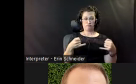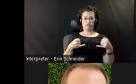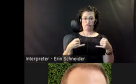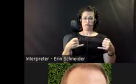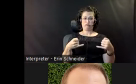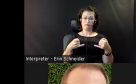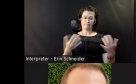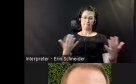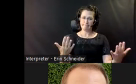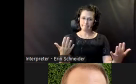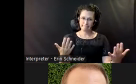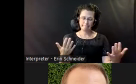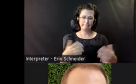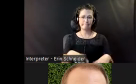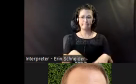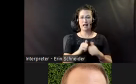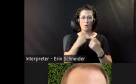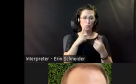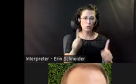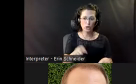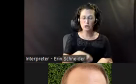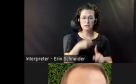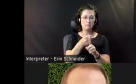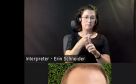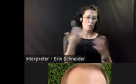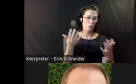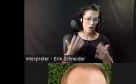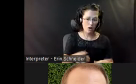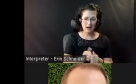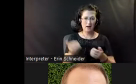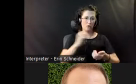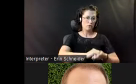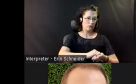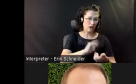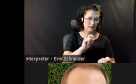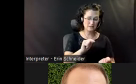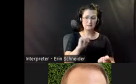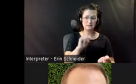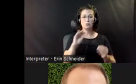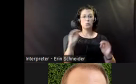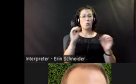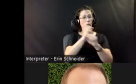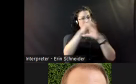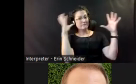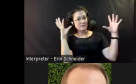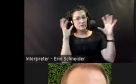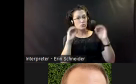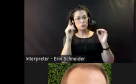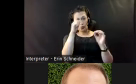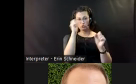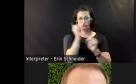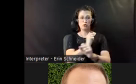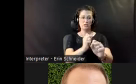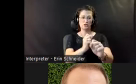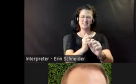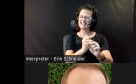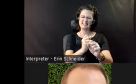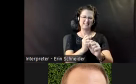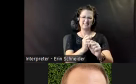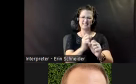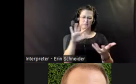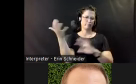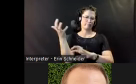how it's going to work, what it's going to impact, how it works with IT, if you don't have a vision and a strategy, it usually goes awry